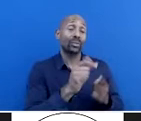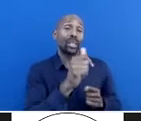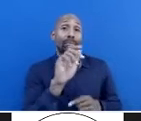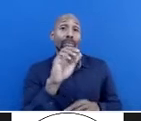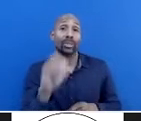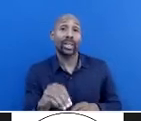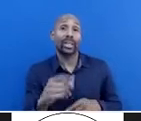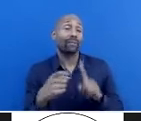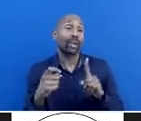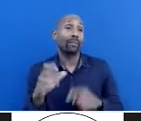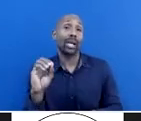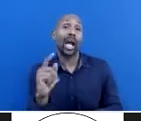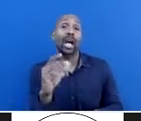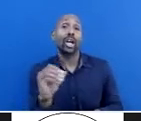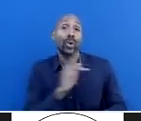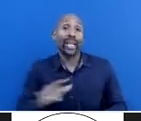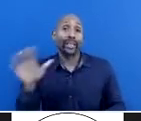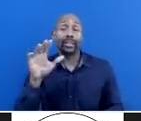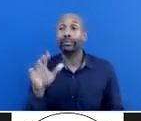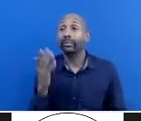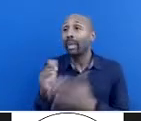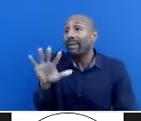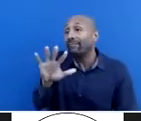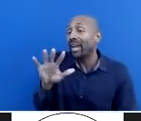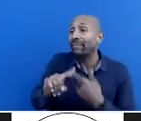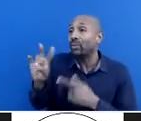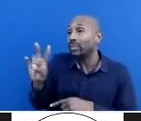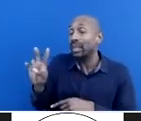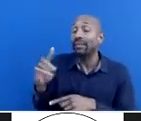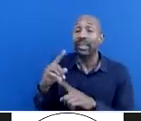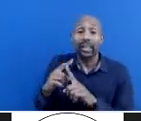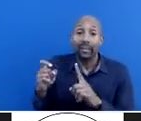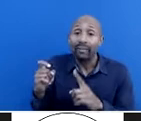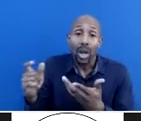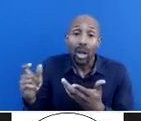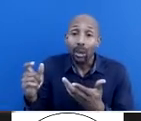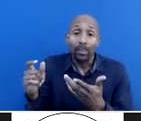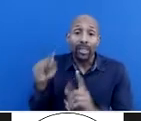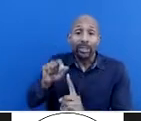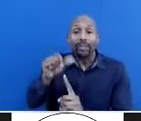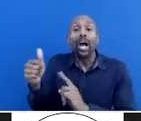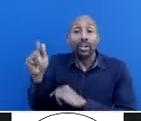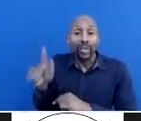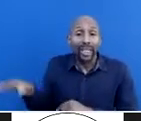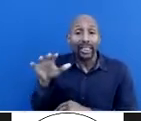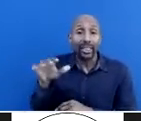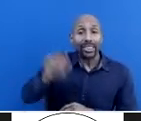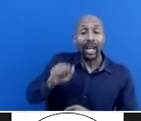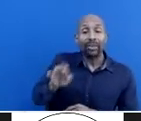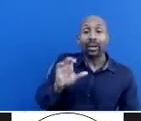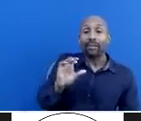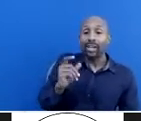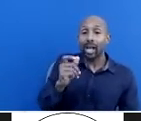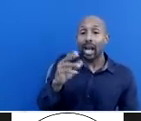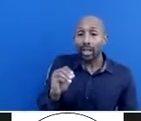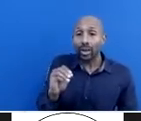Congo. Another 5 to 7% from the Kimbundu Kingdom just to the south of it. Some from what's now Nigeria or Benin